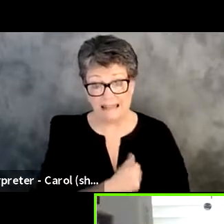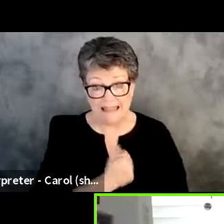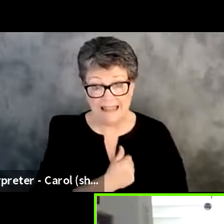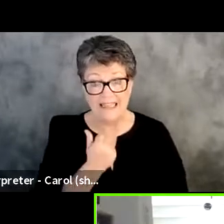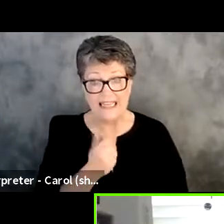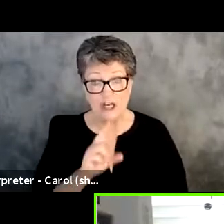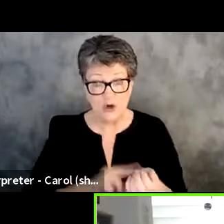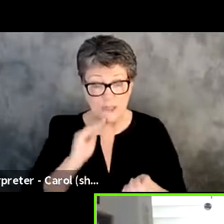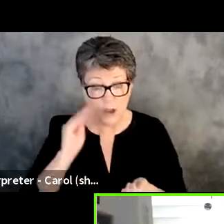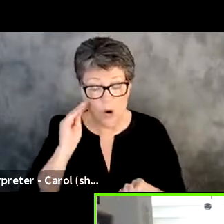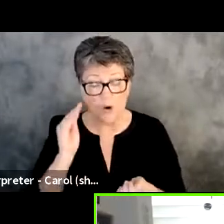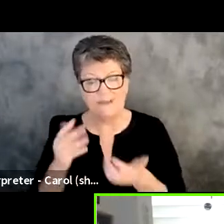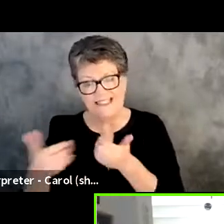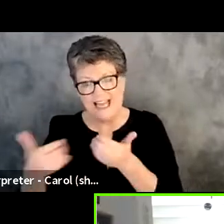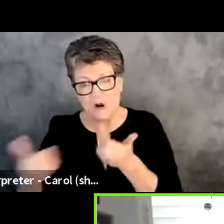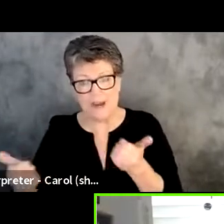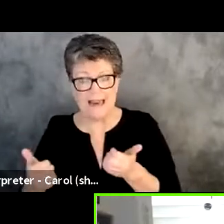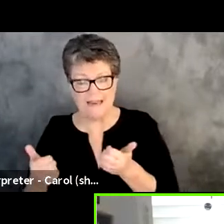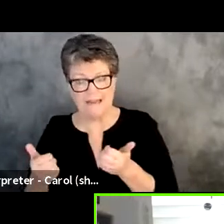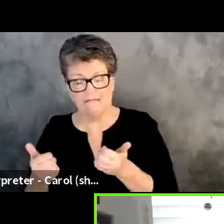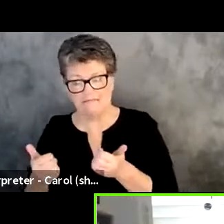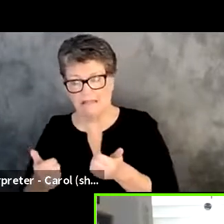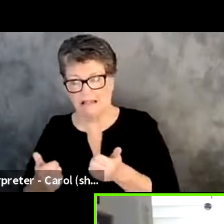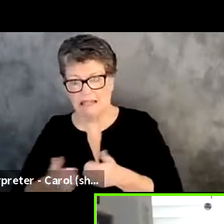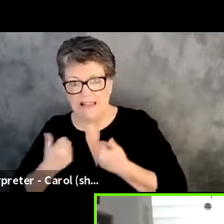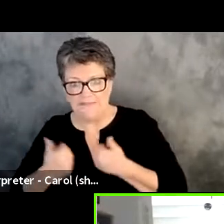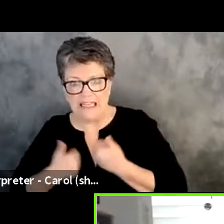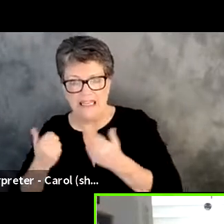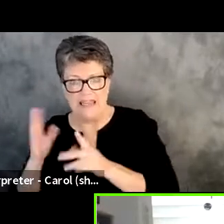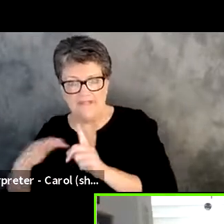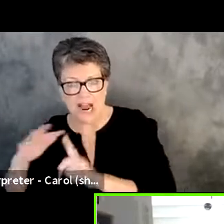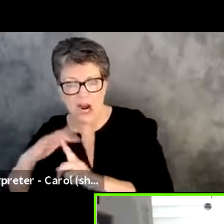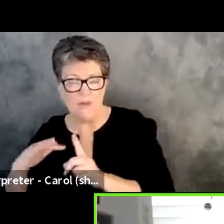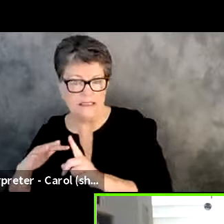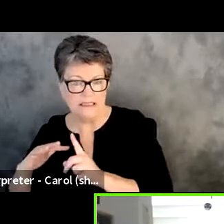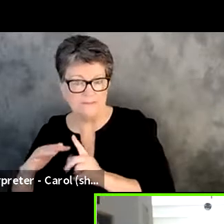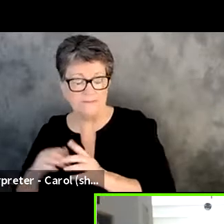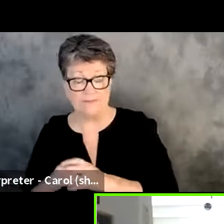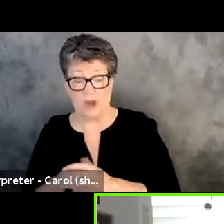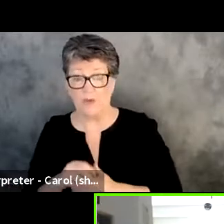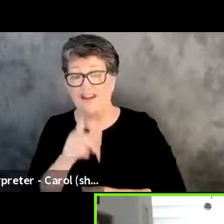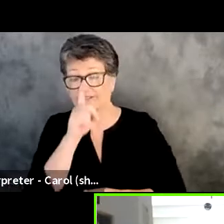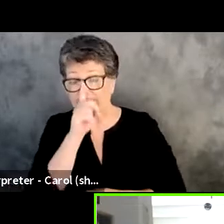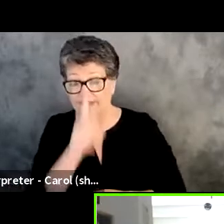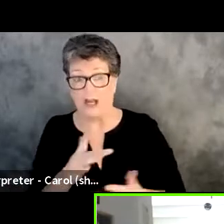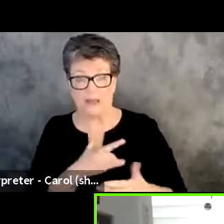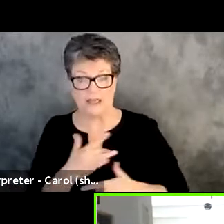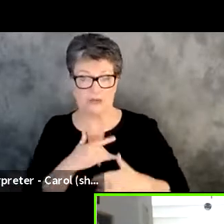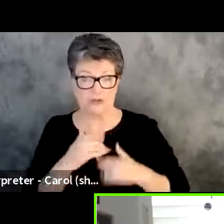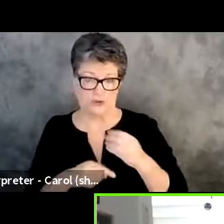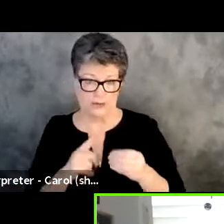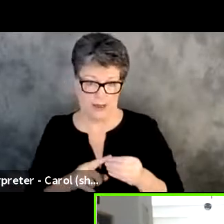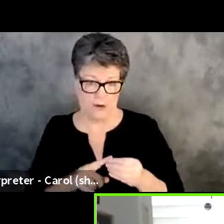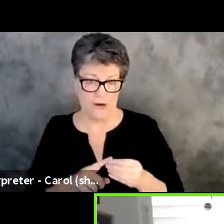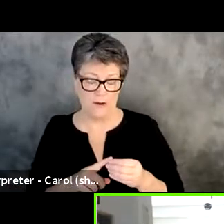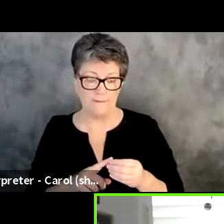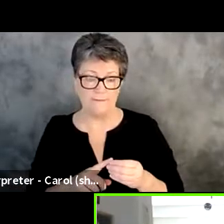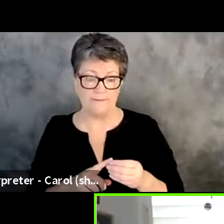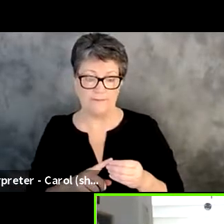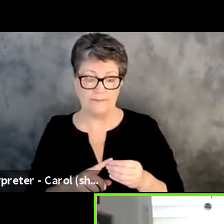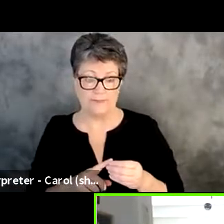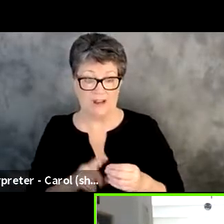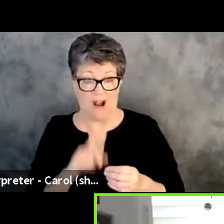homes, living in segregated living environments. And what I'm very concerned about is, are